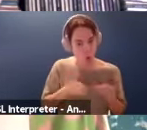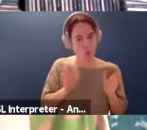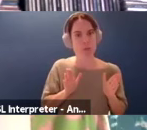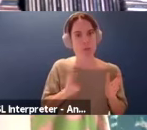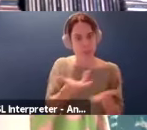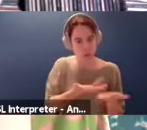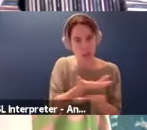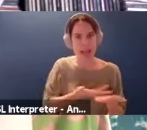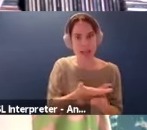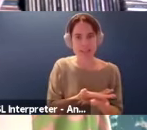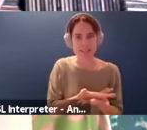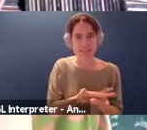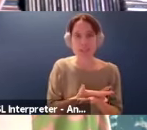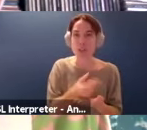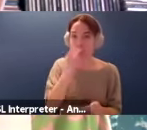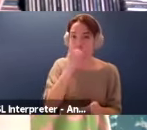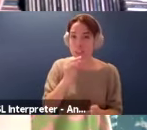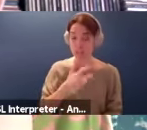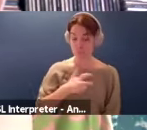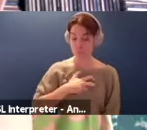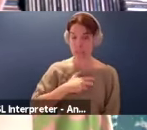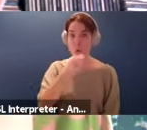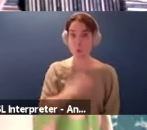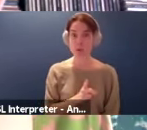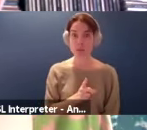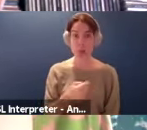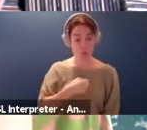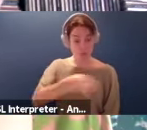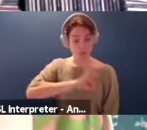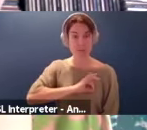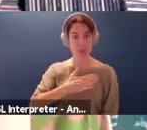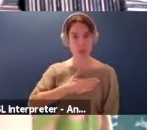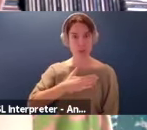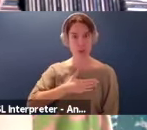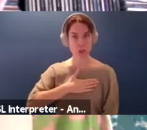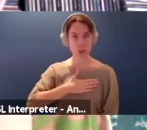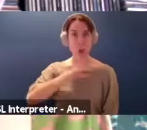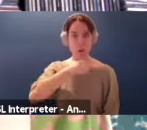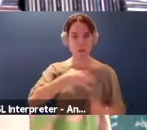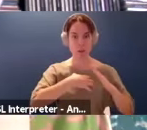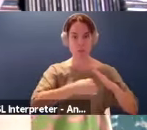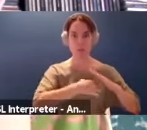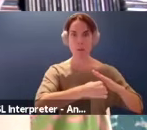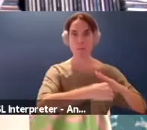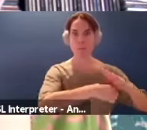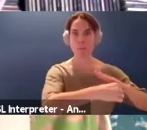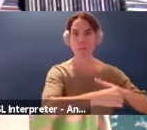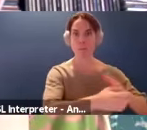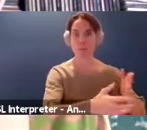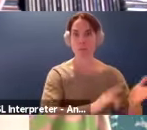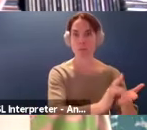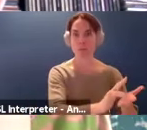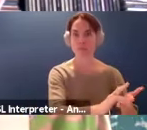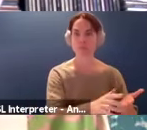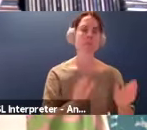white people say things like oh they that black person only got that job or they only